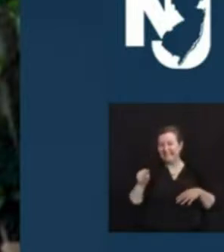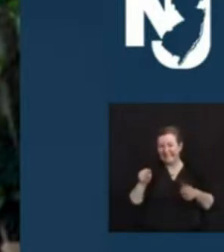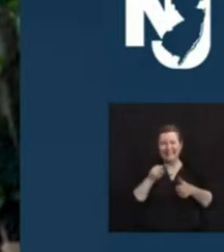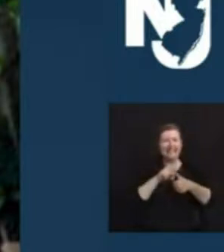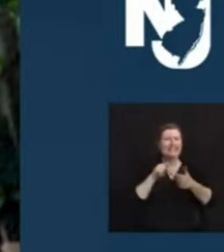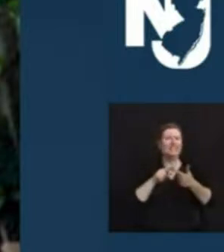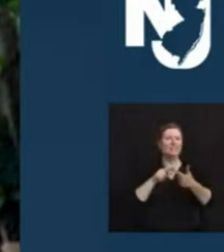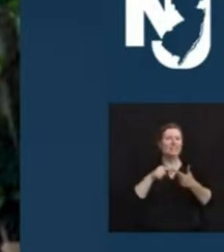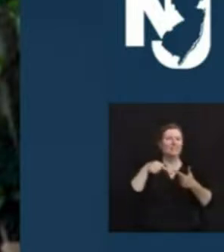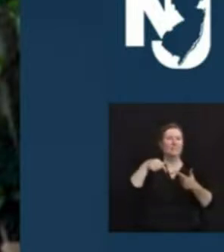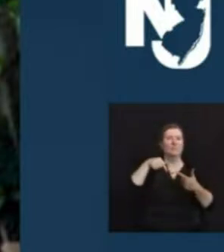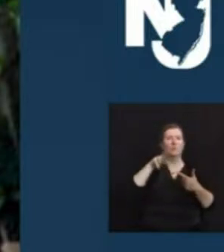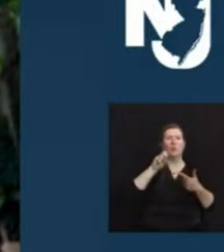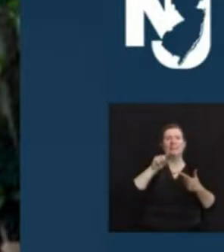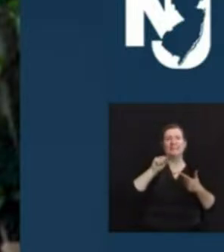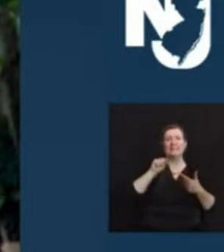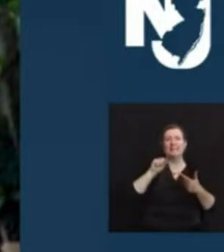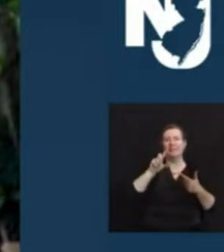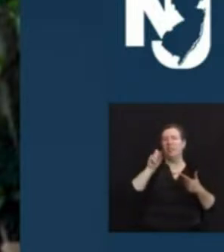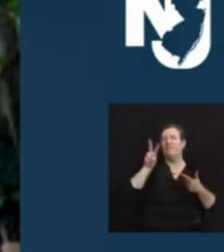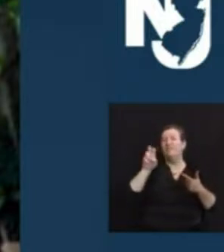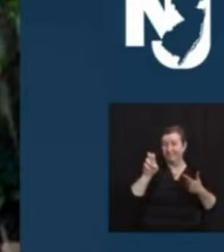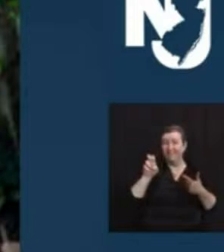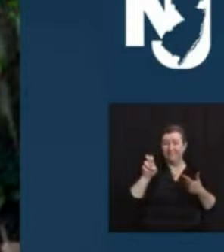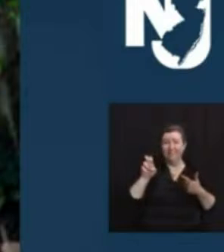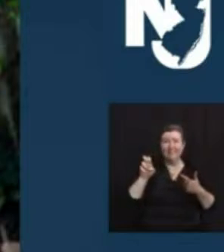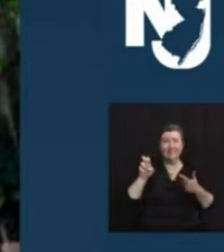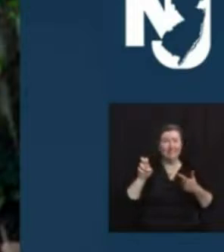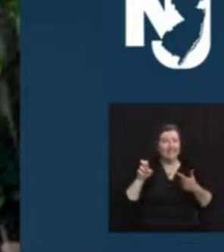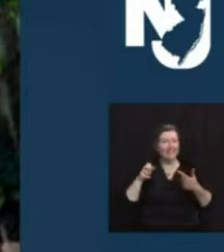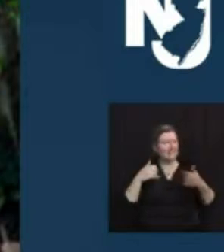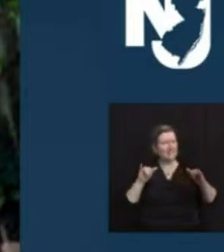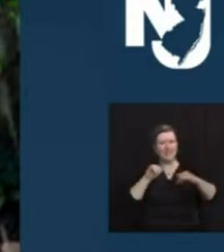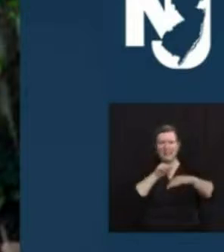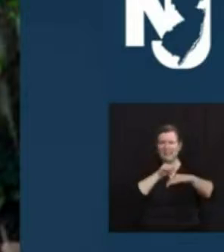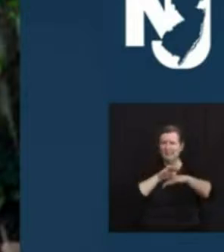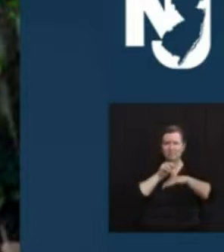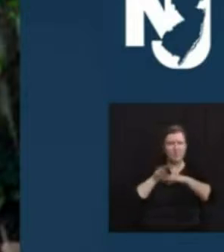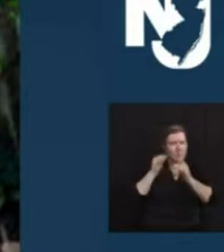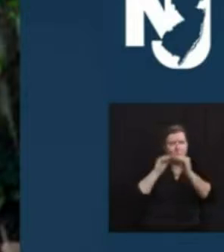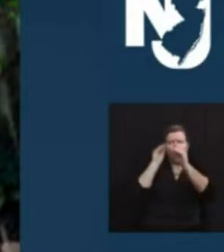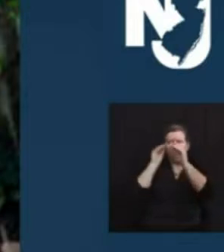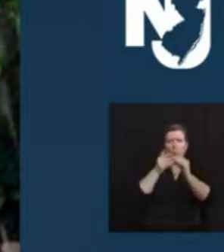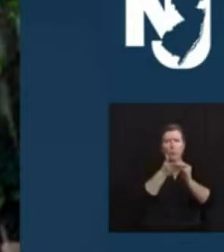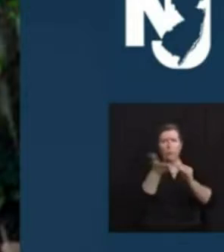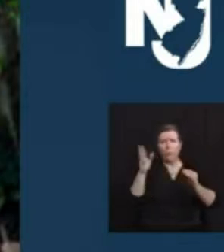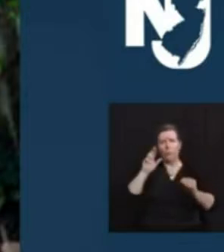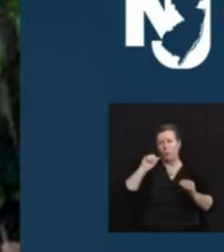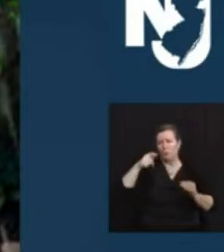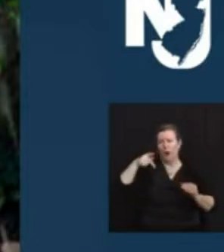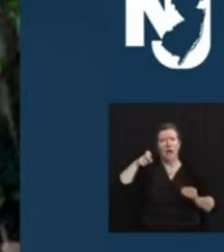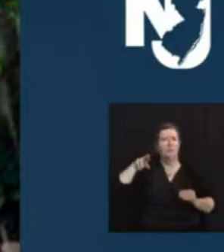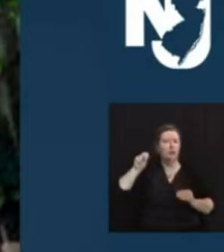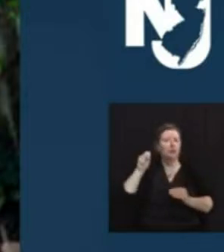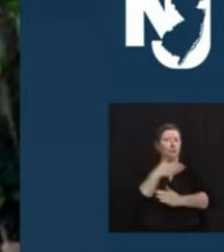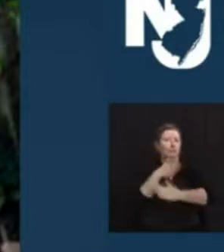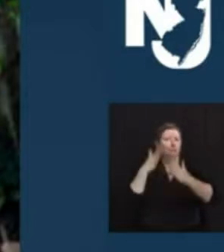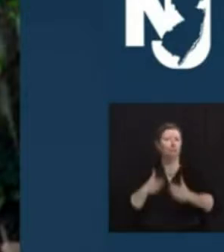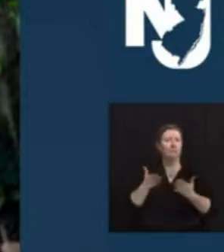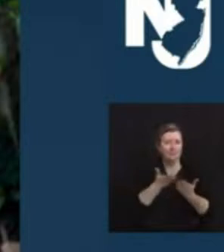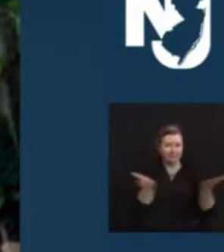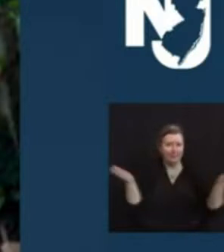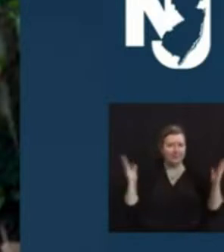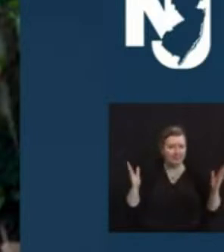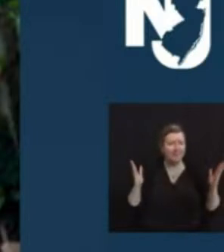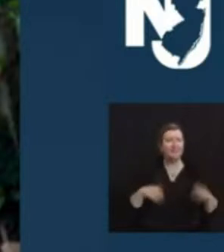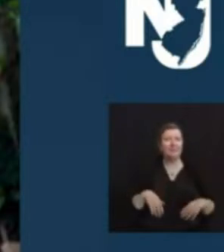new artists to this day. But Ed was more than Duke Booty, the son of a truancy officer and an elementary school educator. When